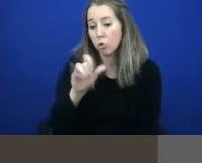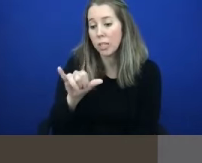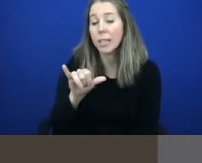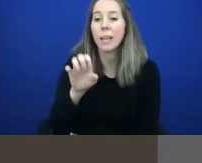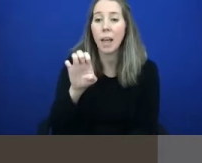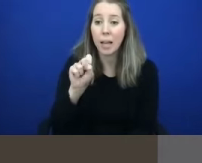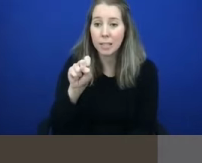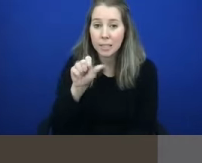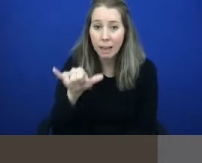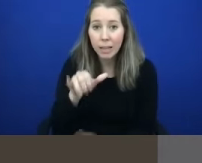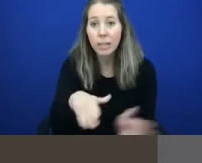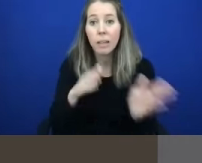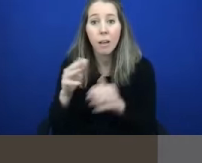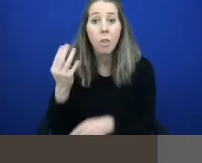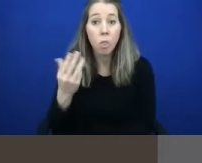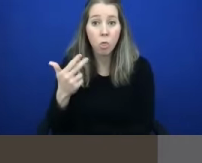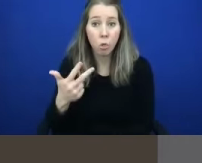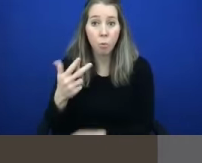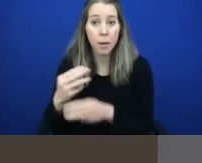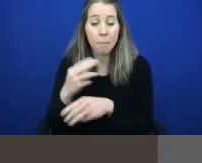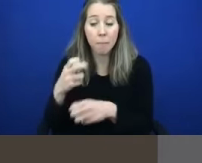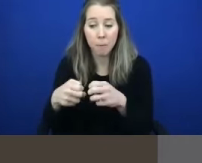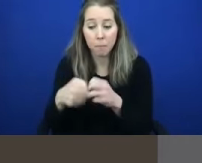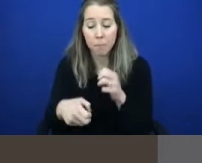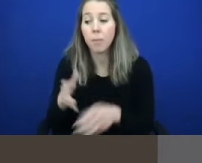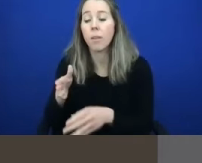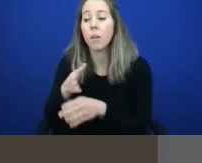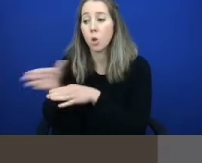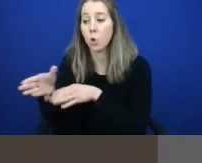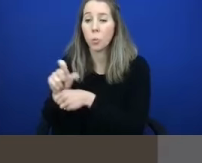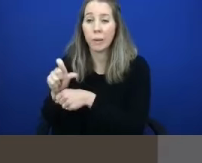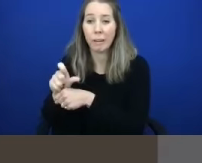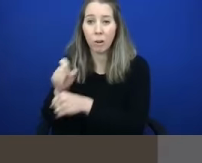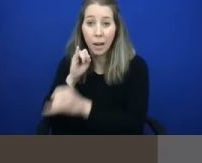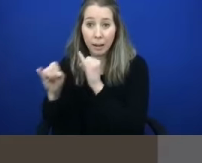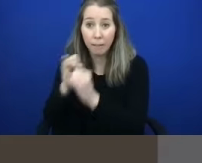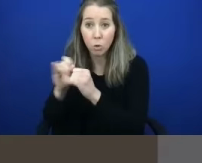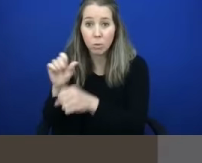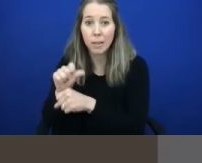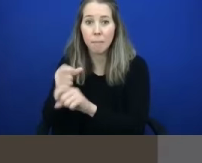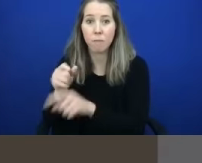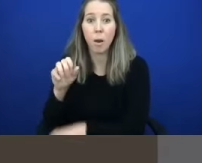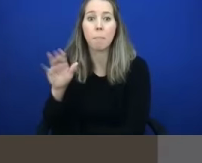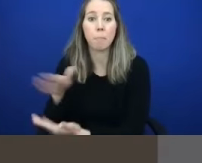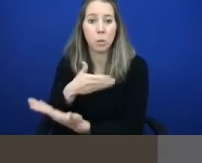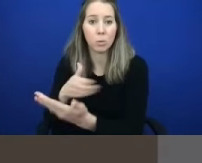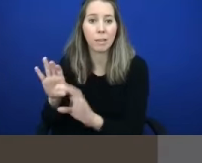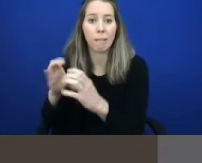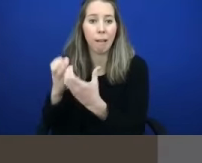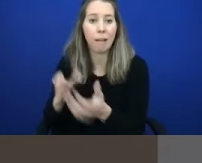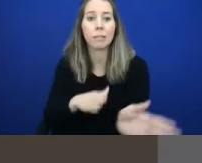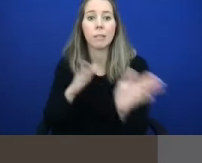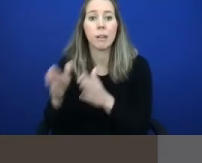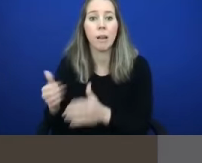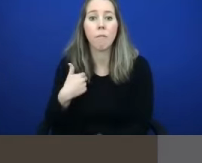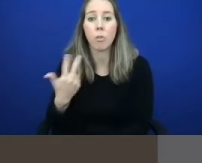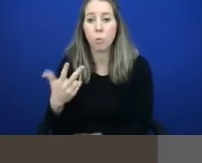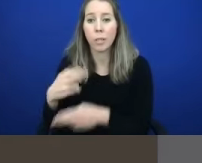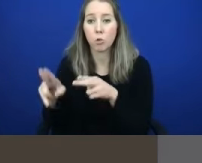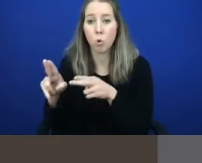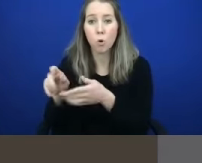3 math problems. We've got a career interview assignment from a music class, and then we've got 3 short